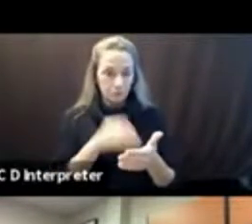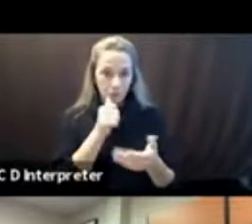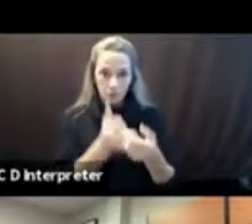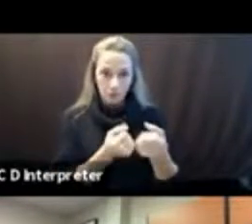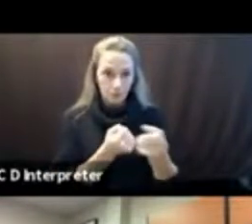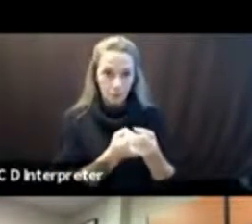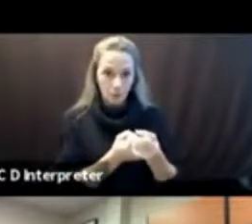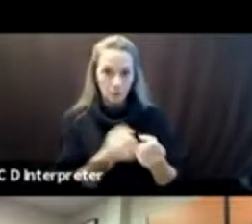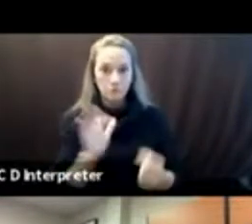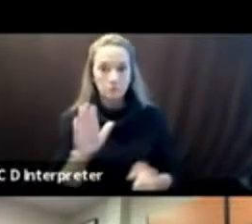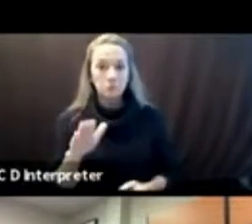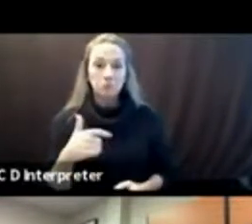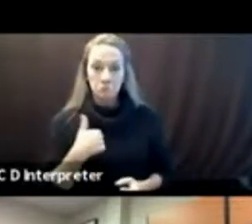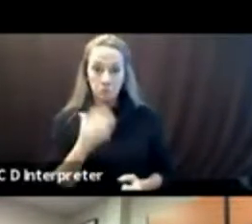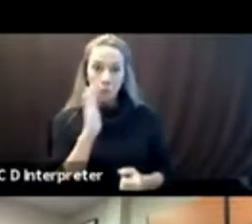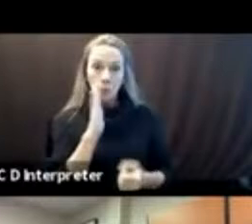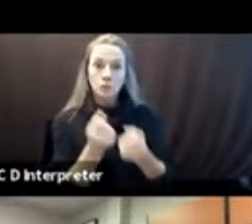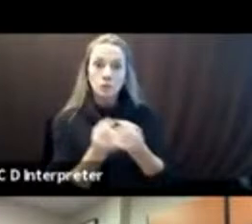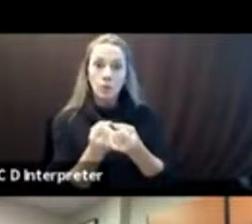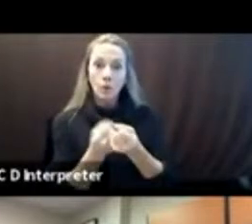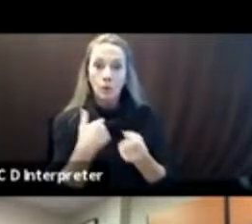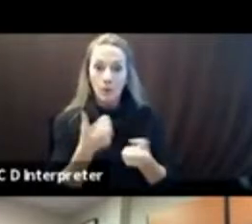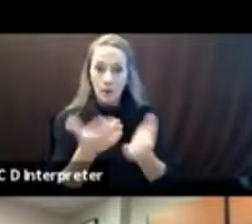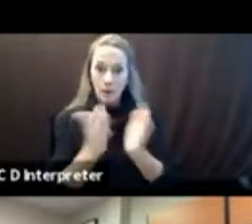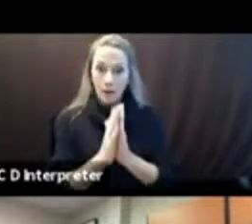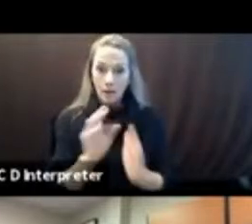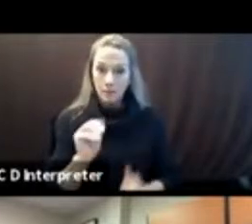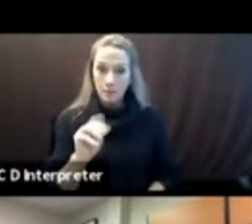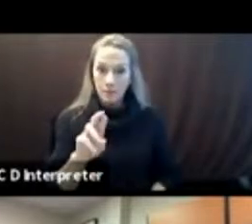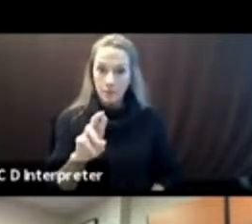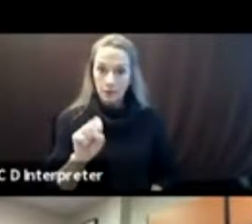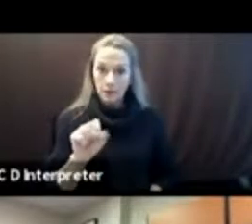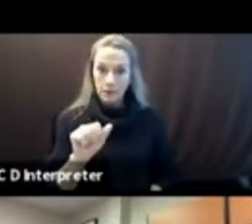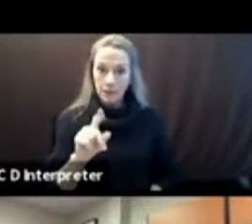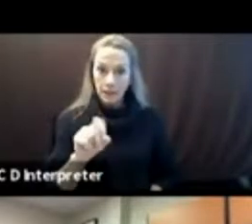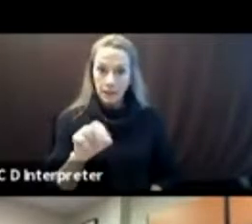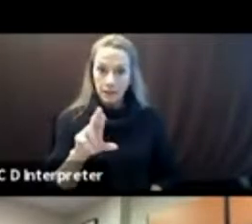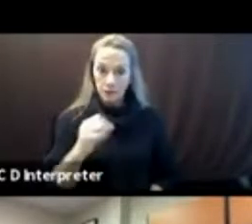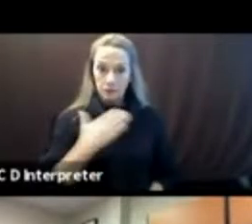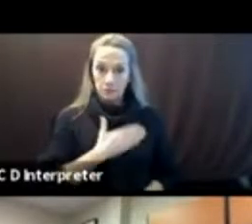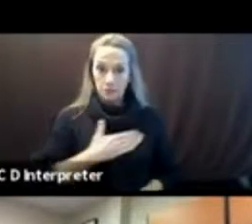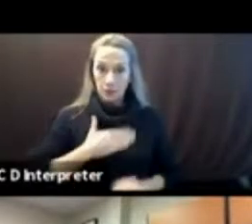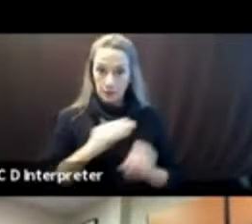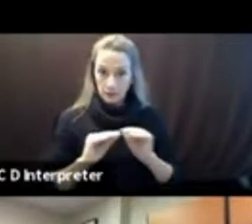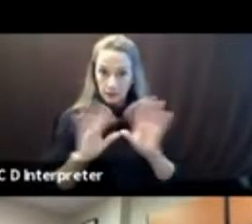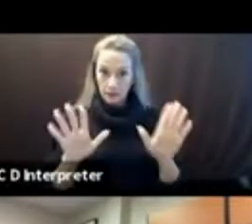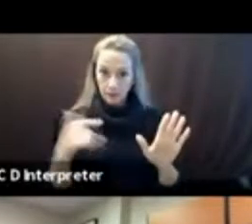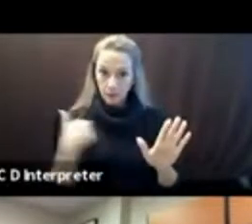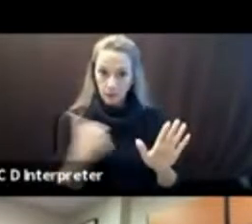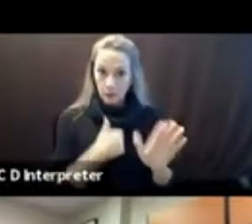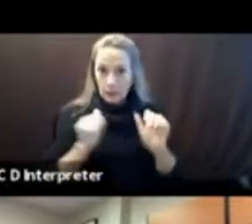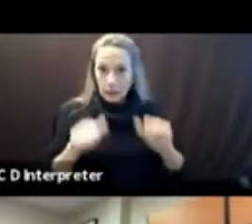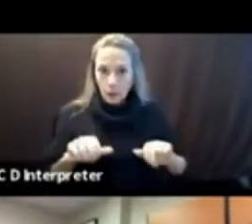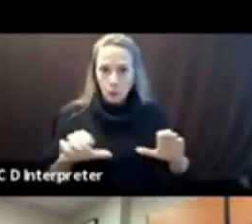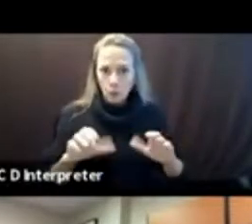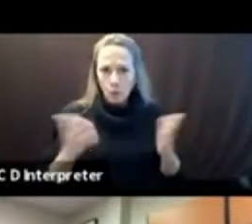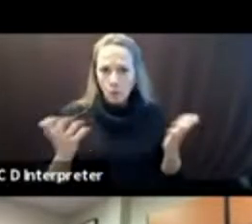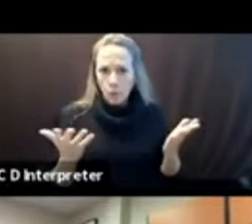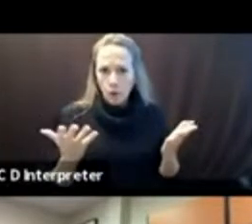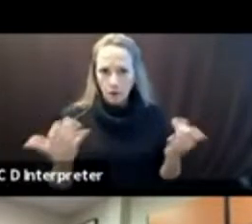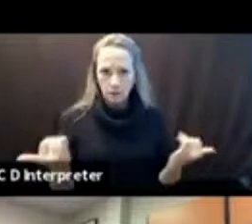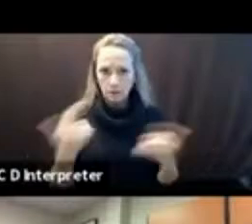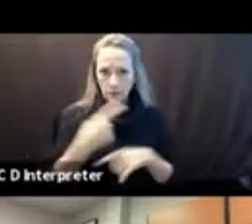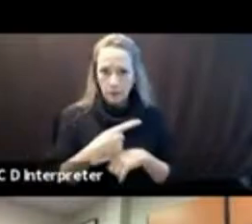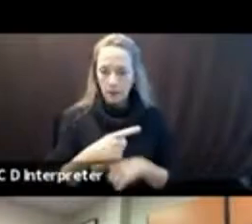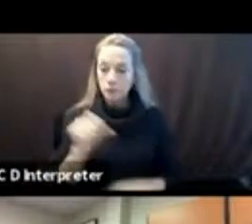I would support that. And can we ask Mr. Sanders at this time to clarify what we can do today?